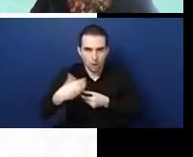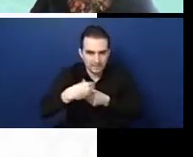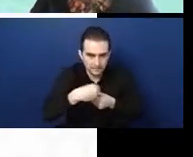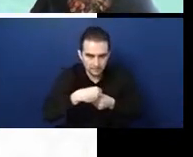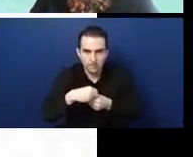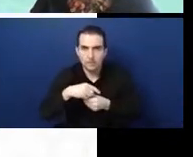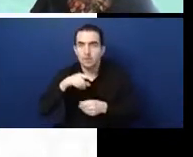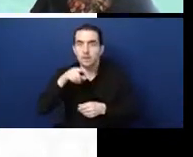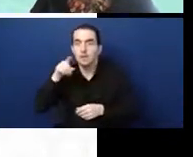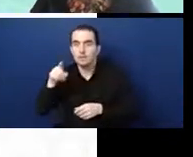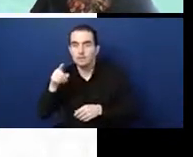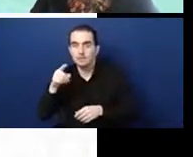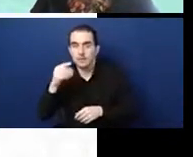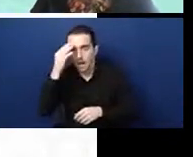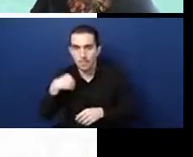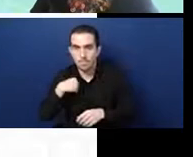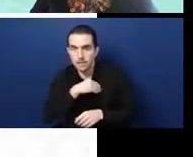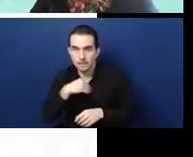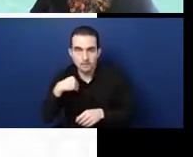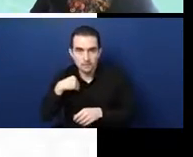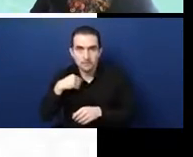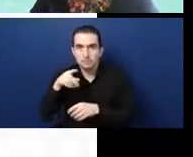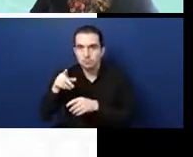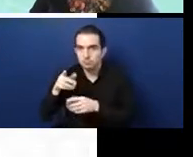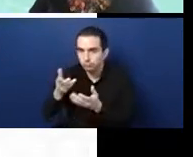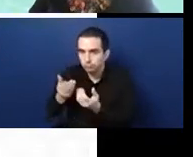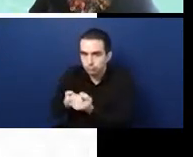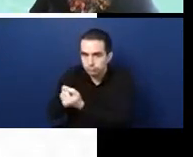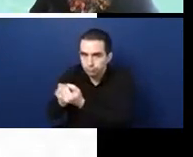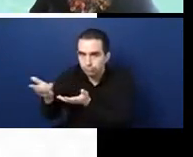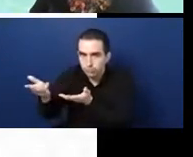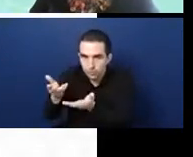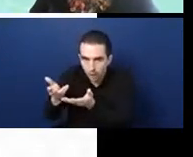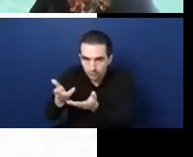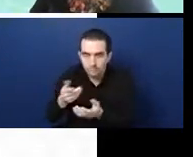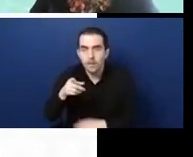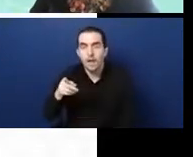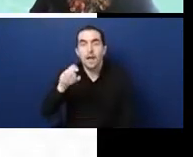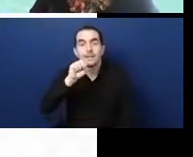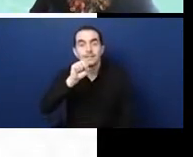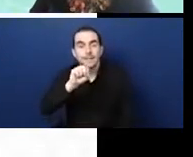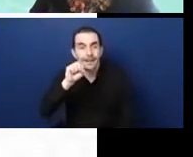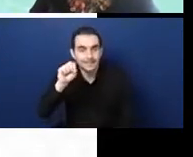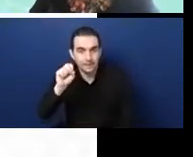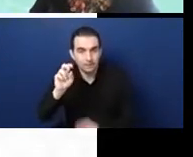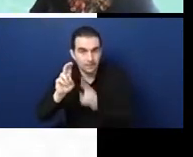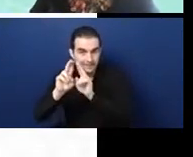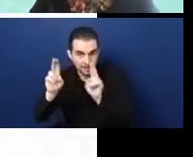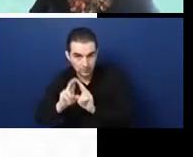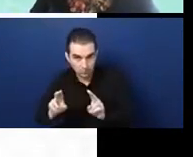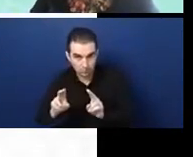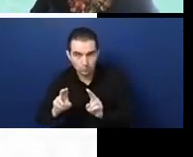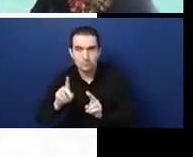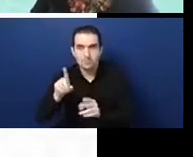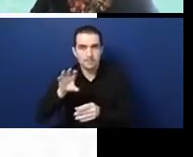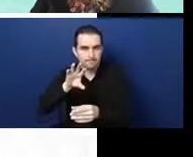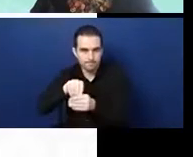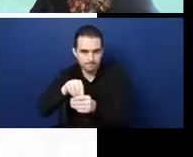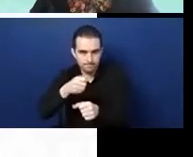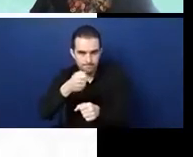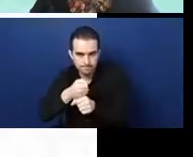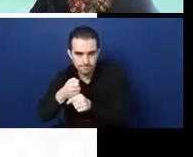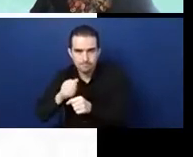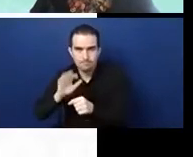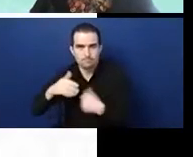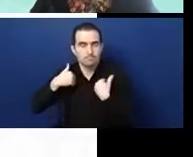up safeguarding mechanisms. She currently supports the Resource and Support Hub program